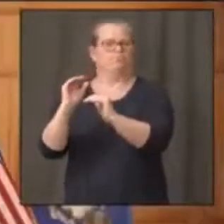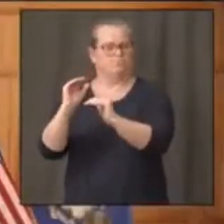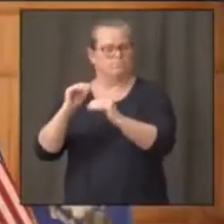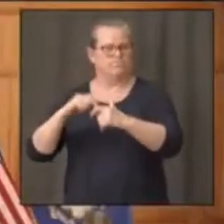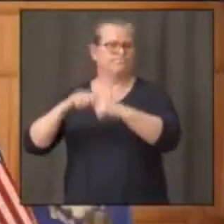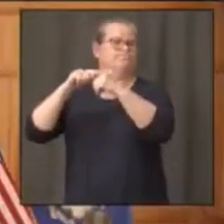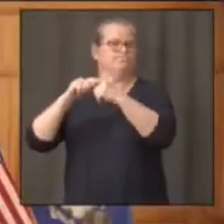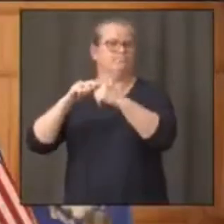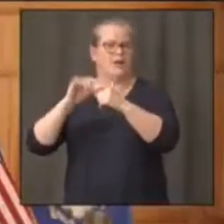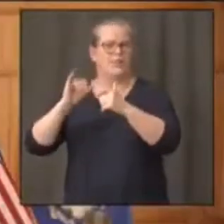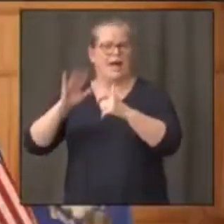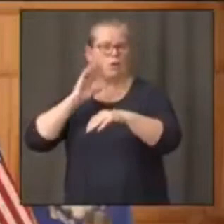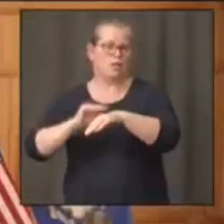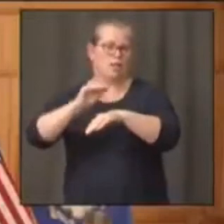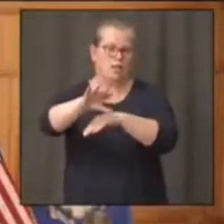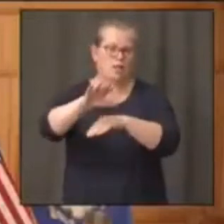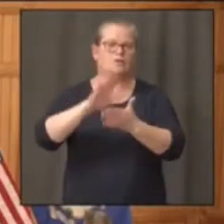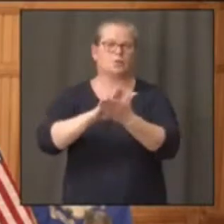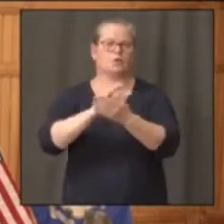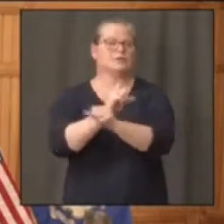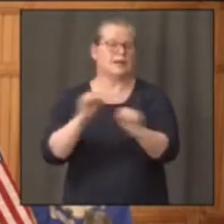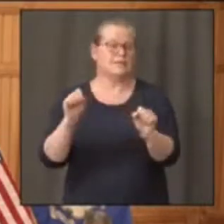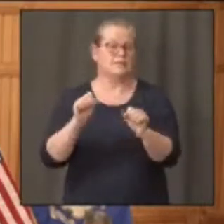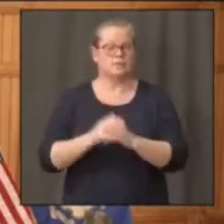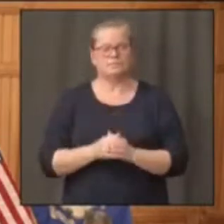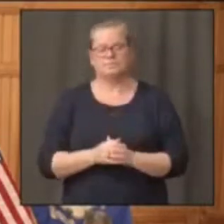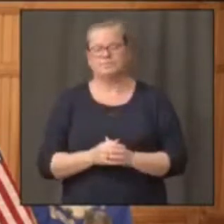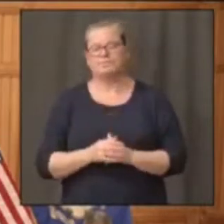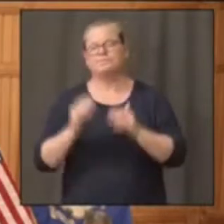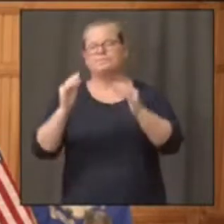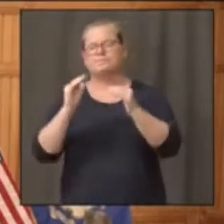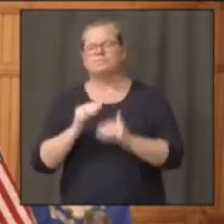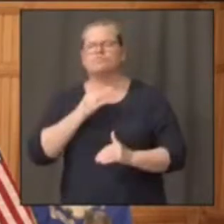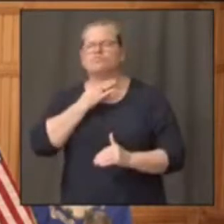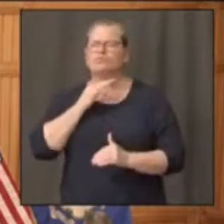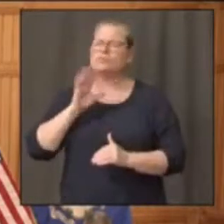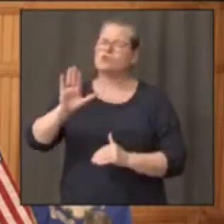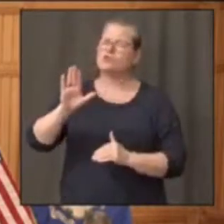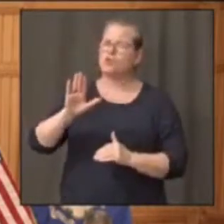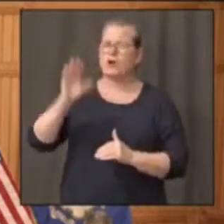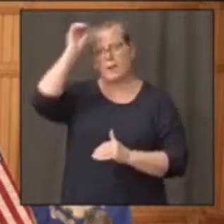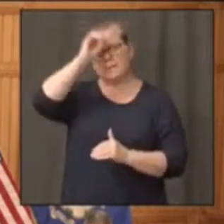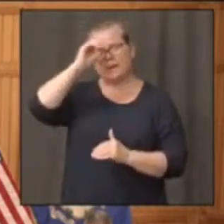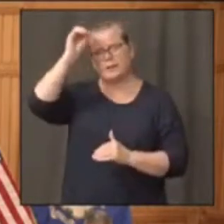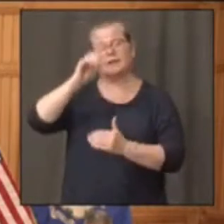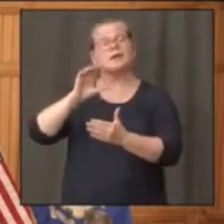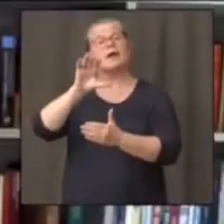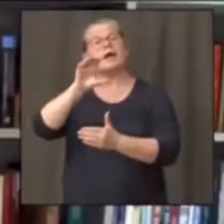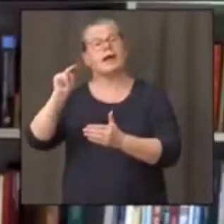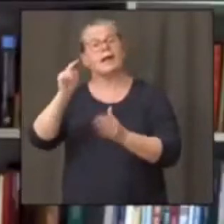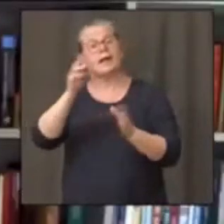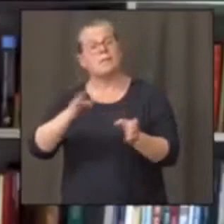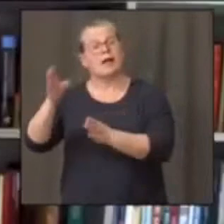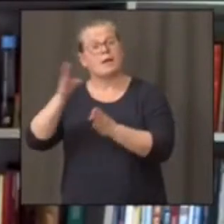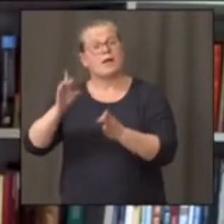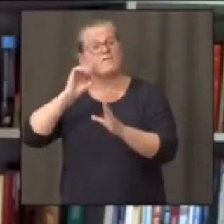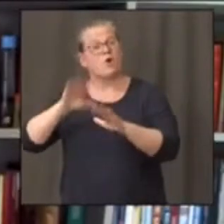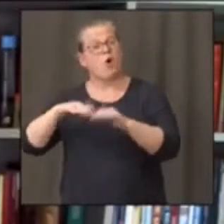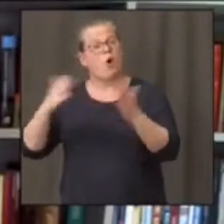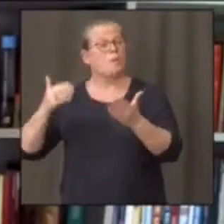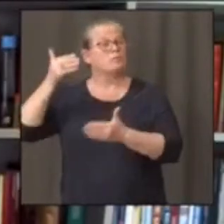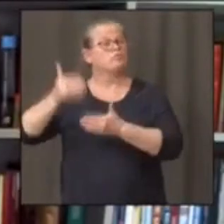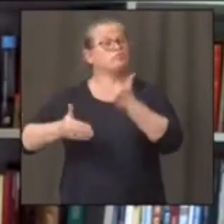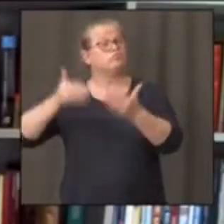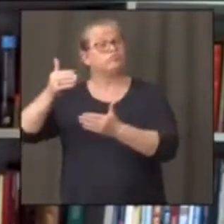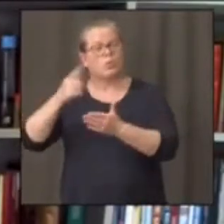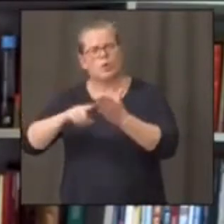And what's your sense of how the reopening in Connecticut has been progressing? Well, I think, I'm as